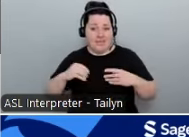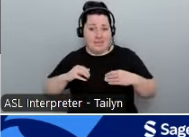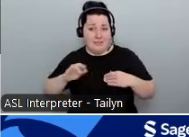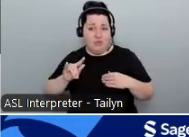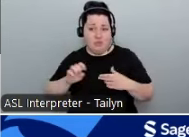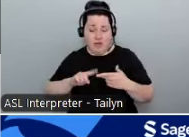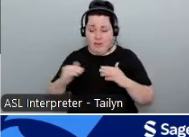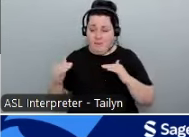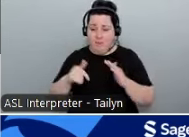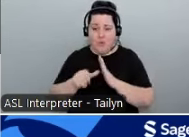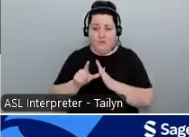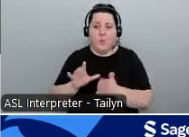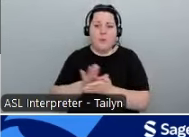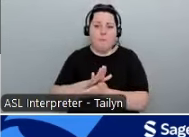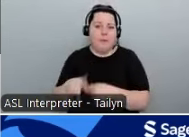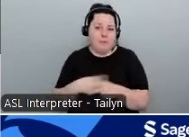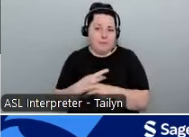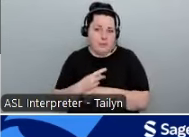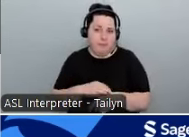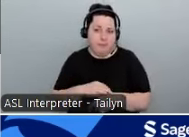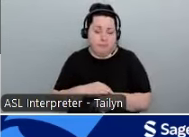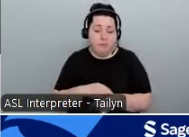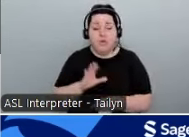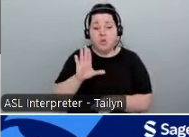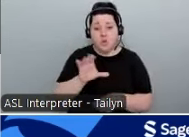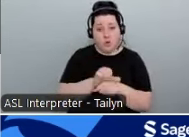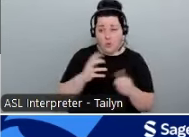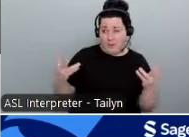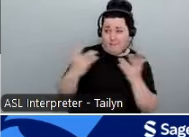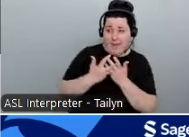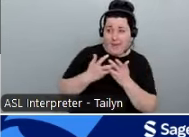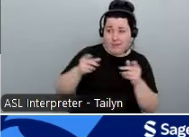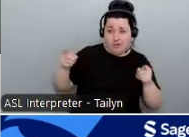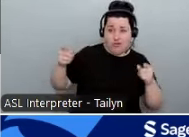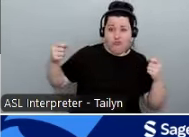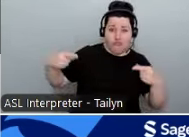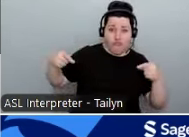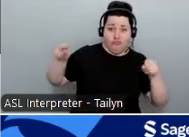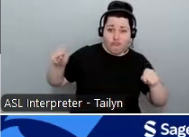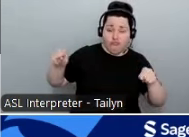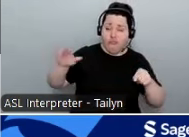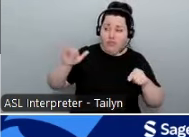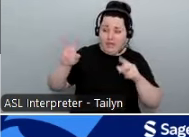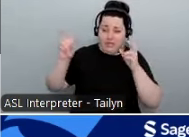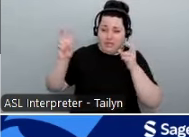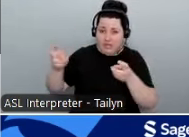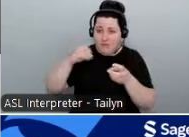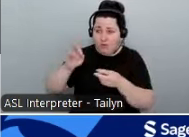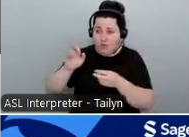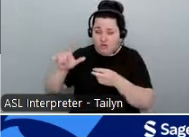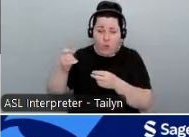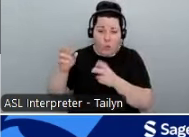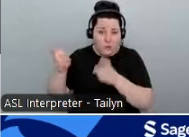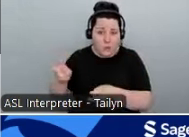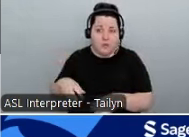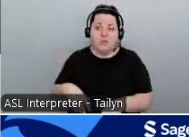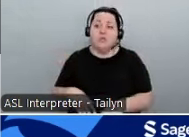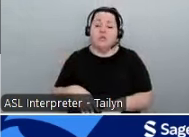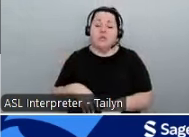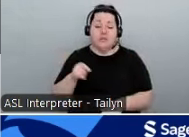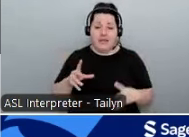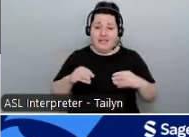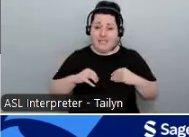paper type. Does your work match or resonate with the selected theme of the journal or issue? What is the acceptance